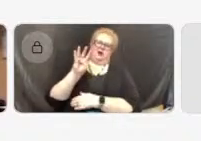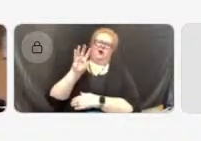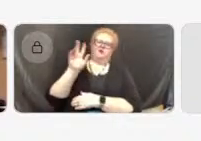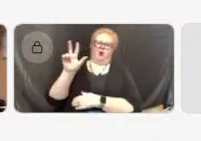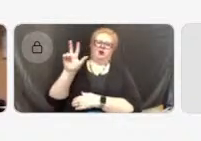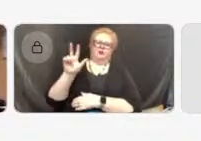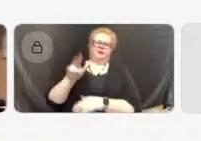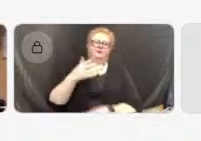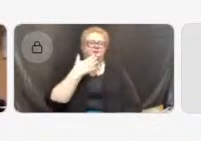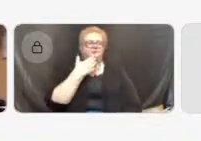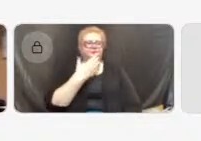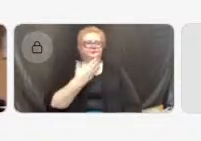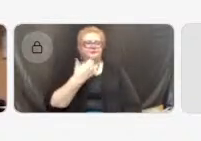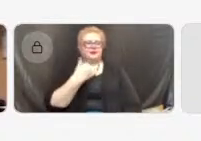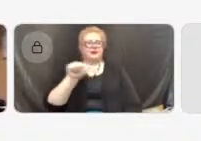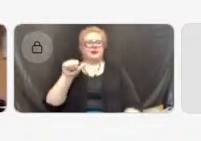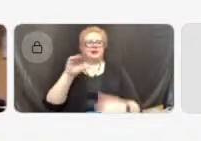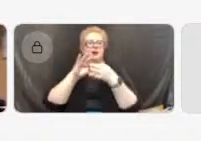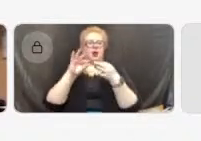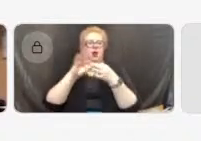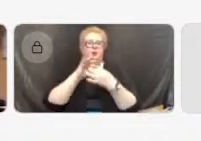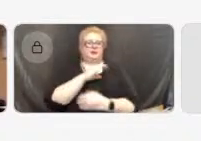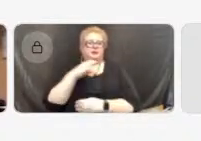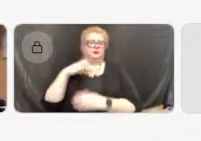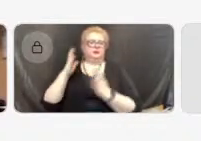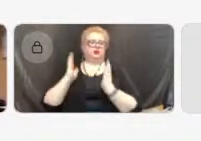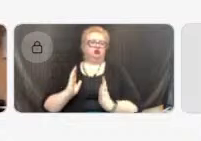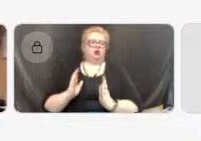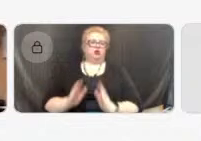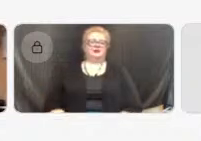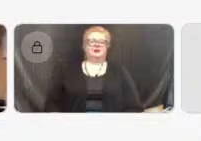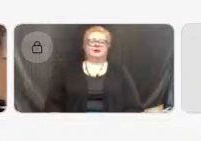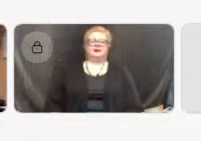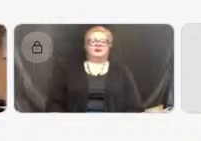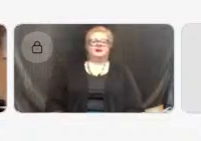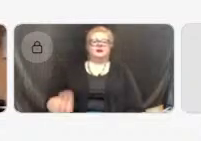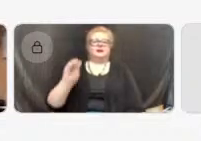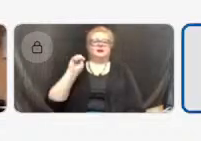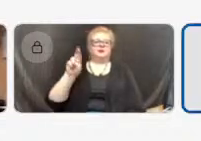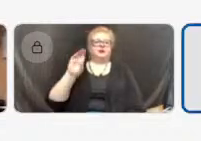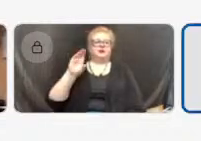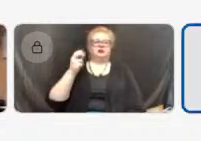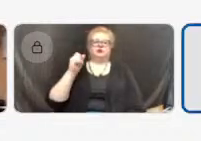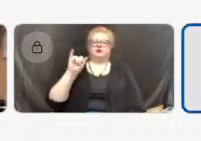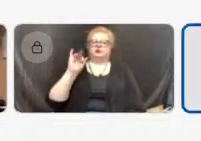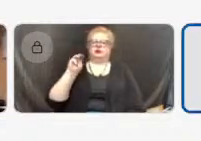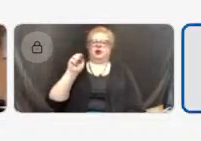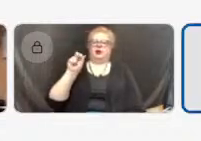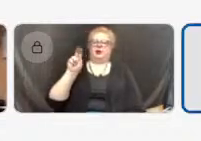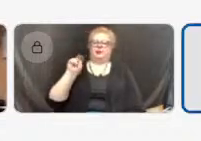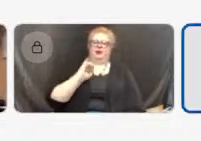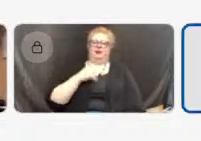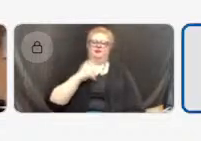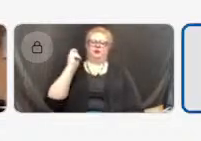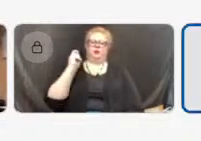Thank you. Are there any comments or questions from the commission? Hey, Mr. Chairman, just a quick question for the